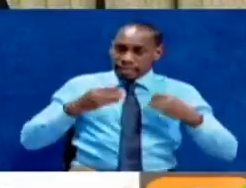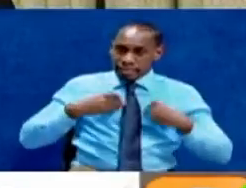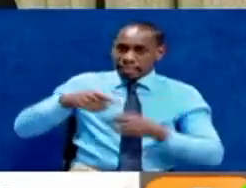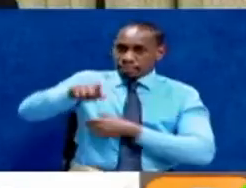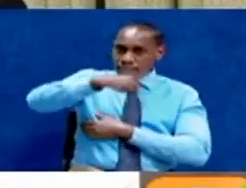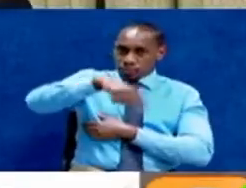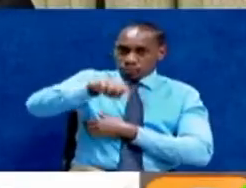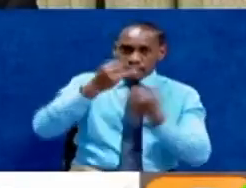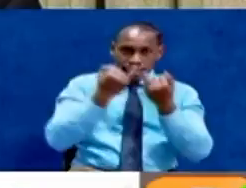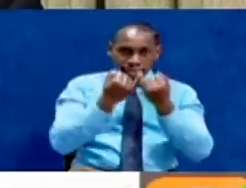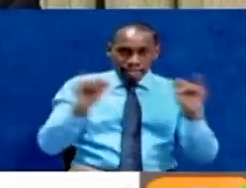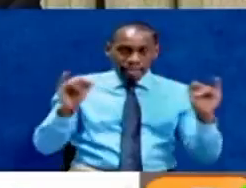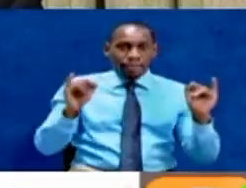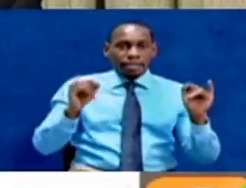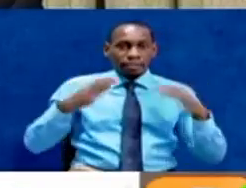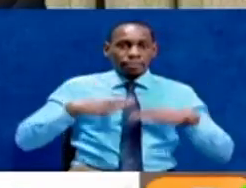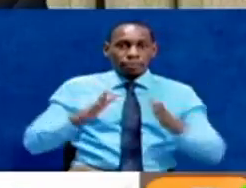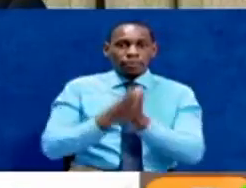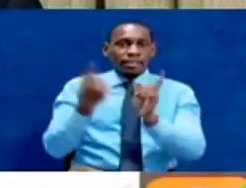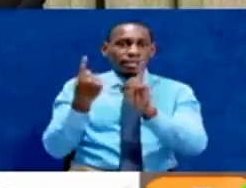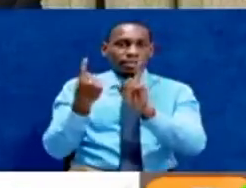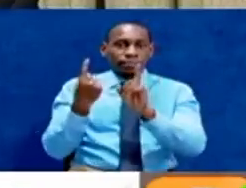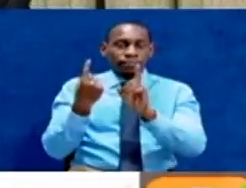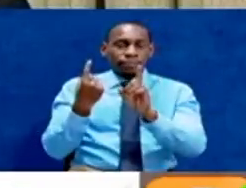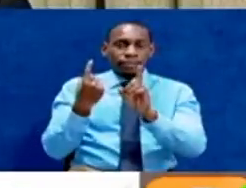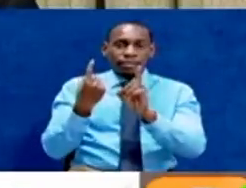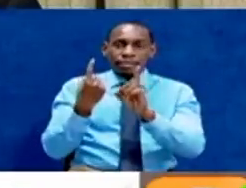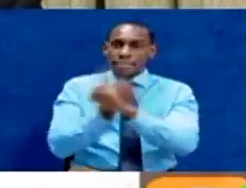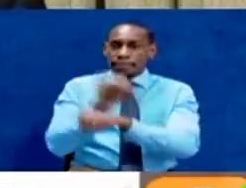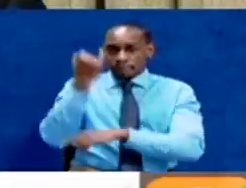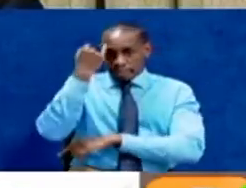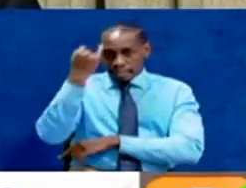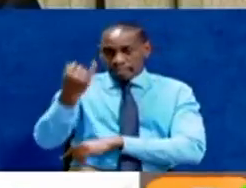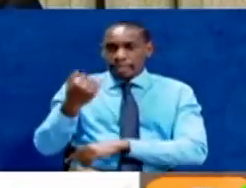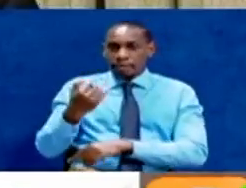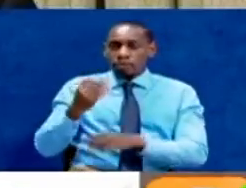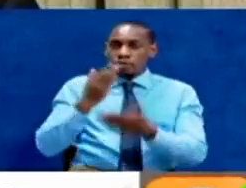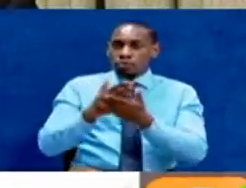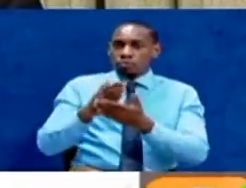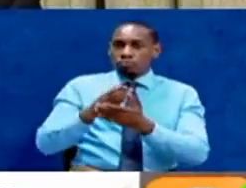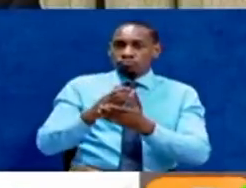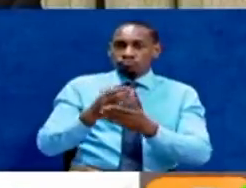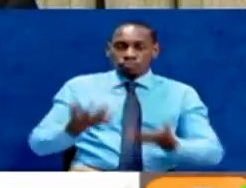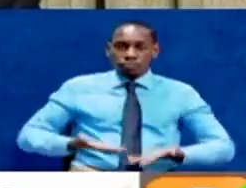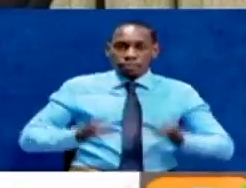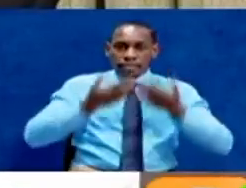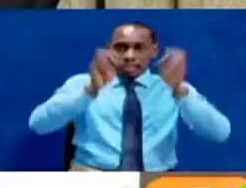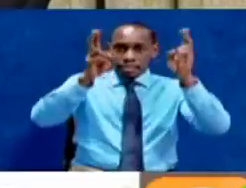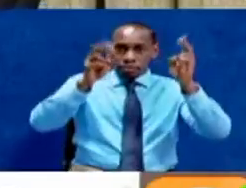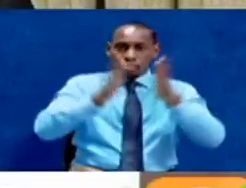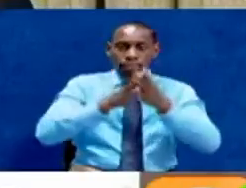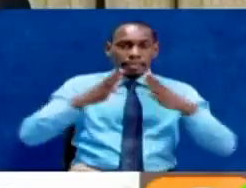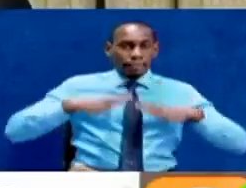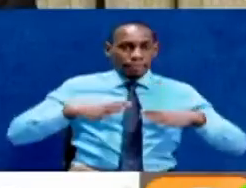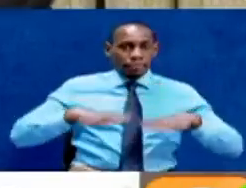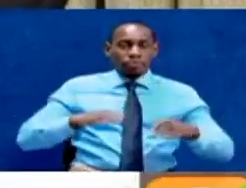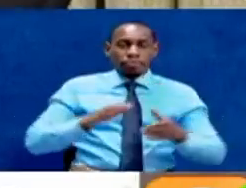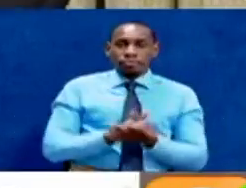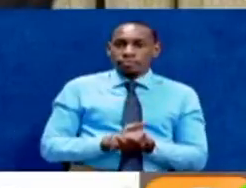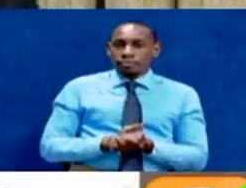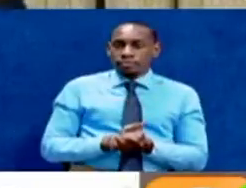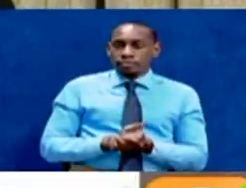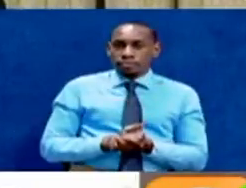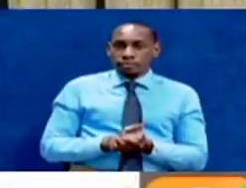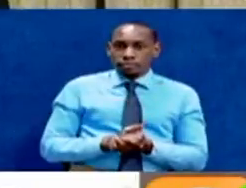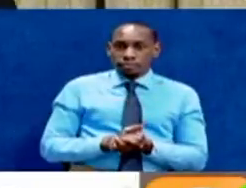as independent-minded people, even to really raise up these issues with the public or with the Mwananchi? The